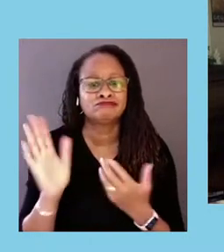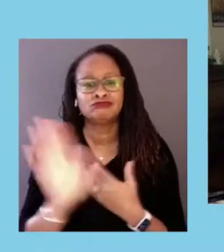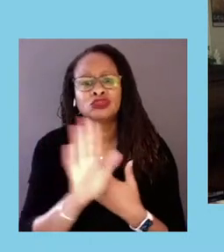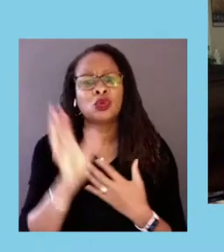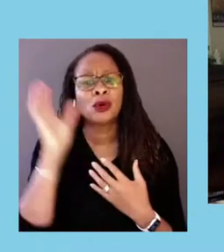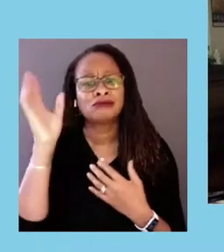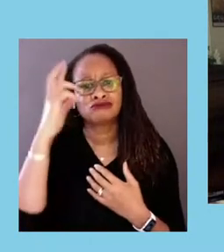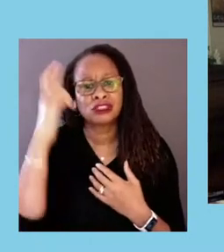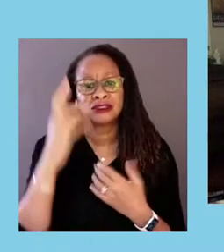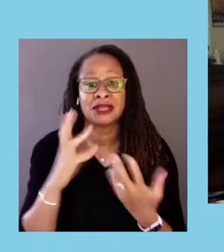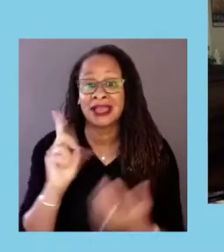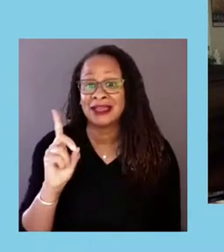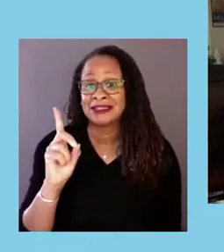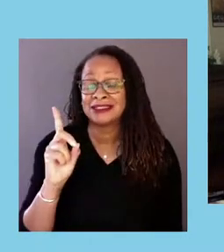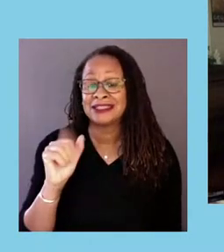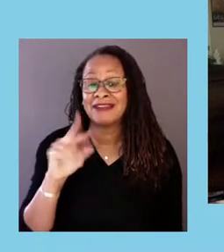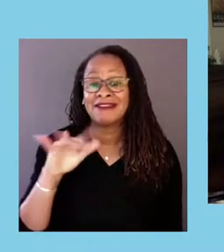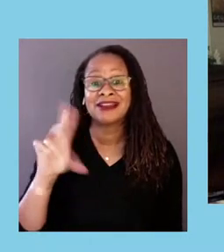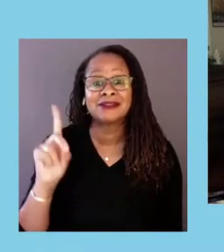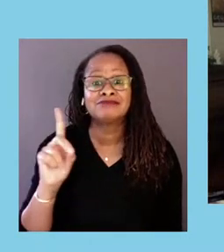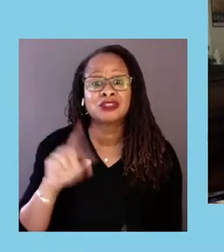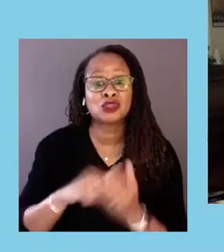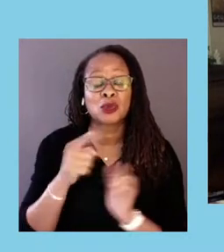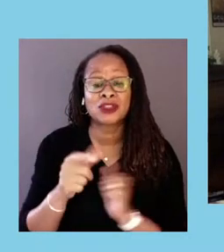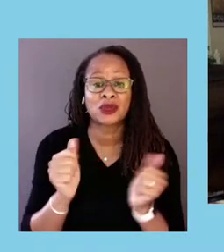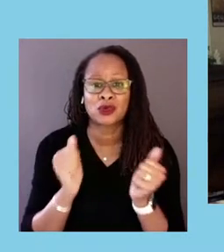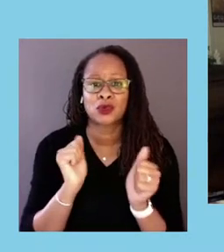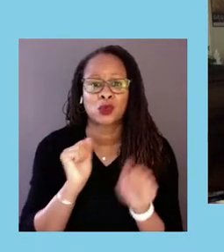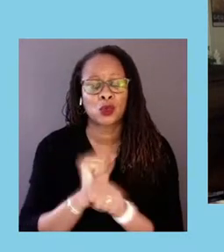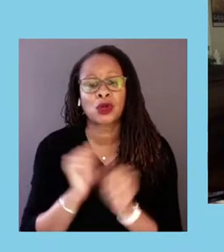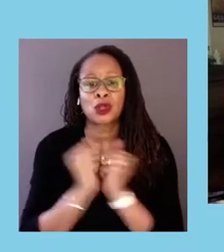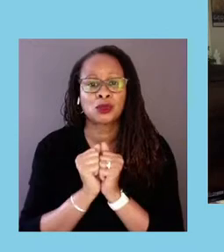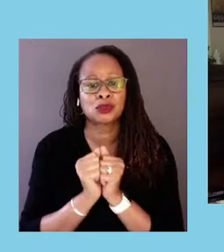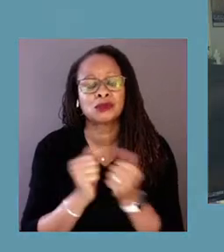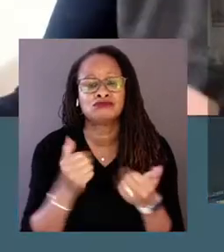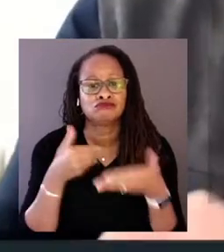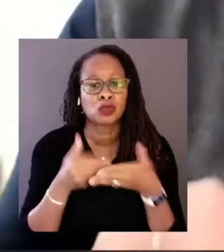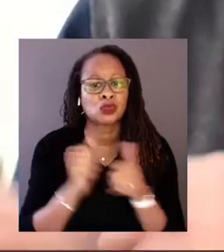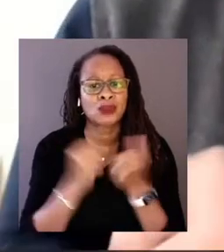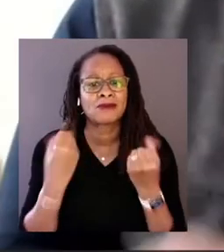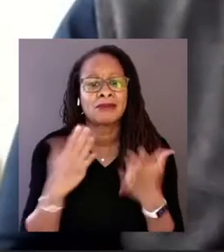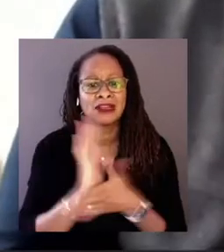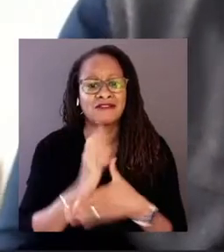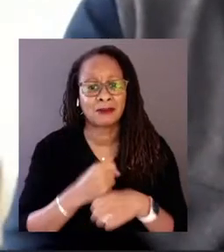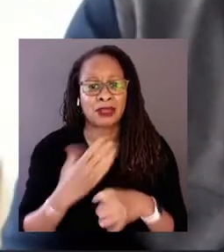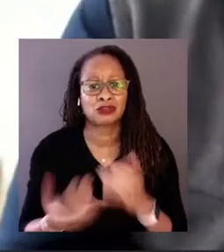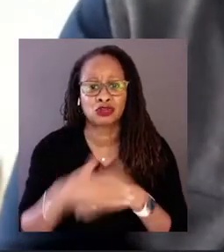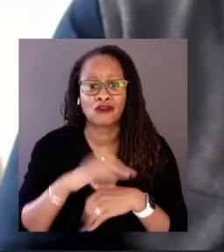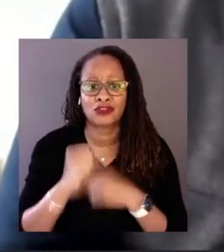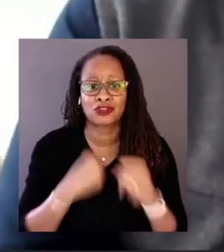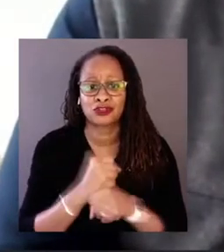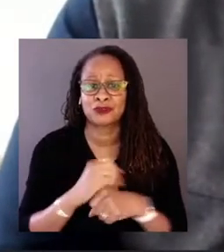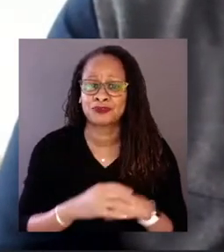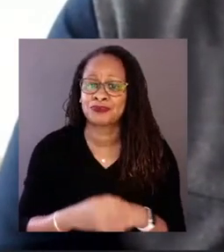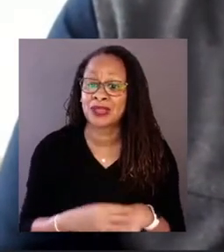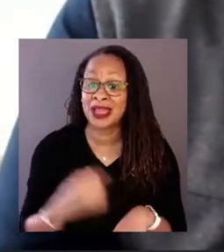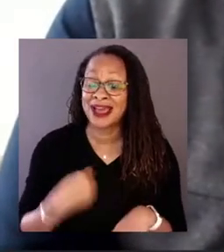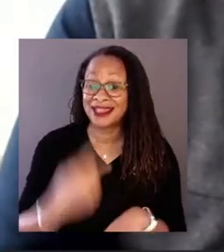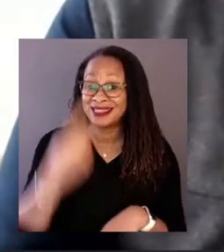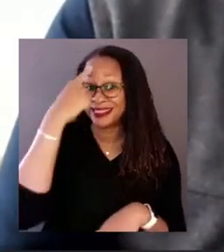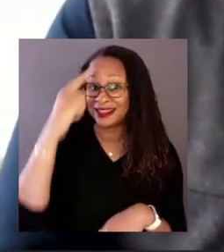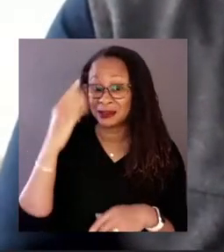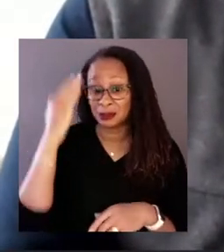worked so closely with so many of these filmmakers over the years. Well, I think, you know, this year, particularly because